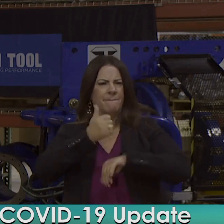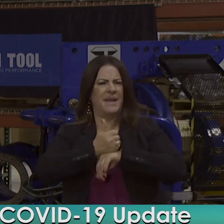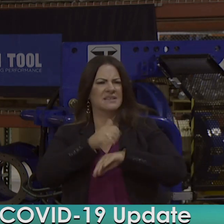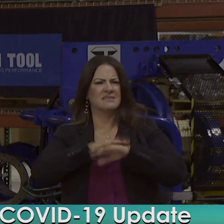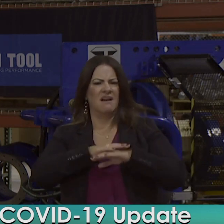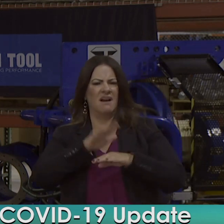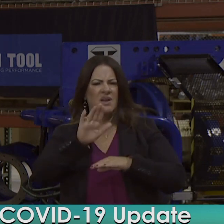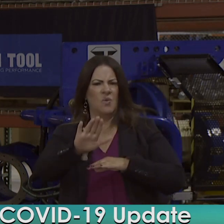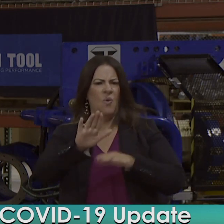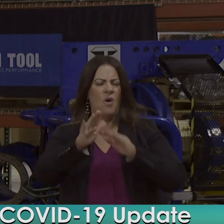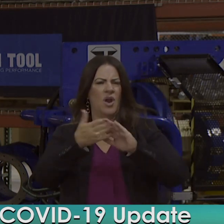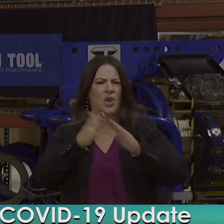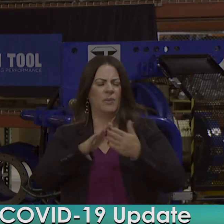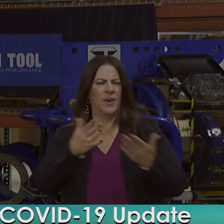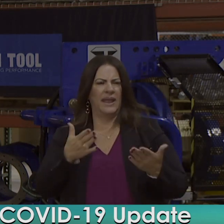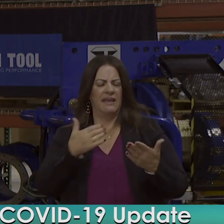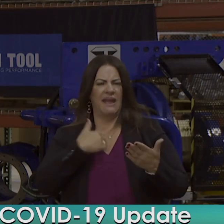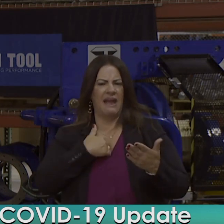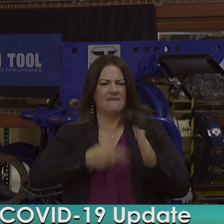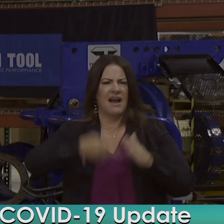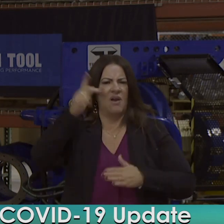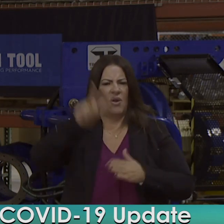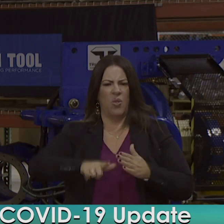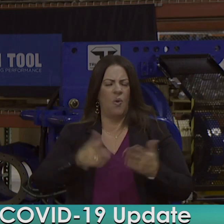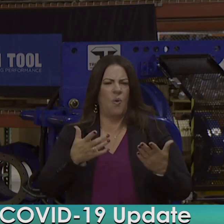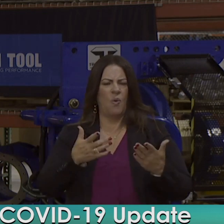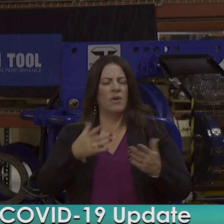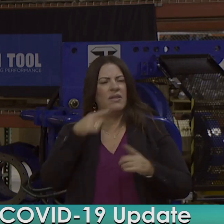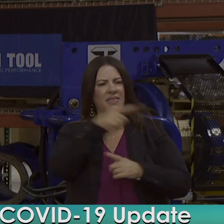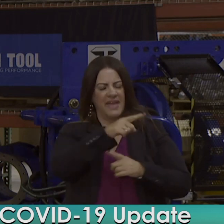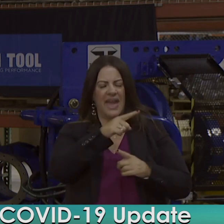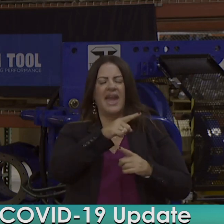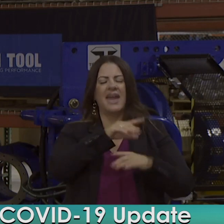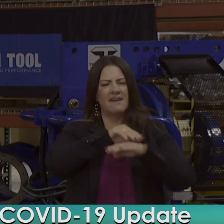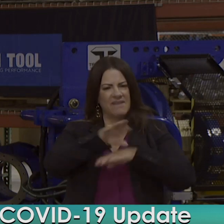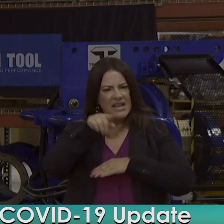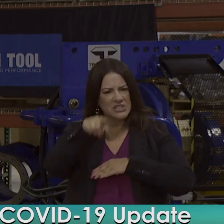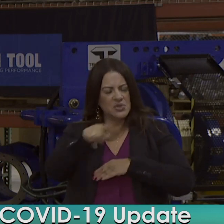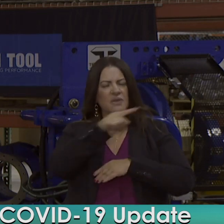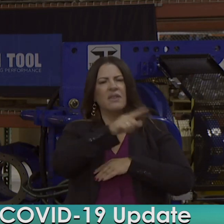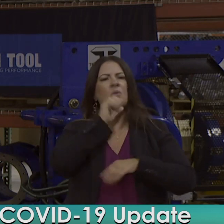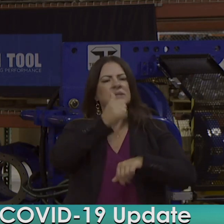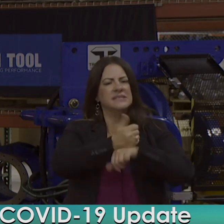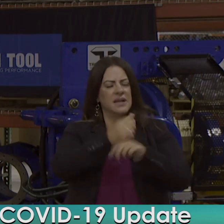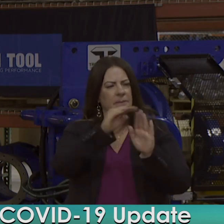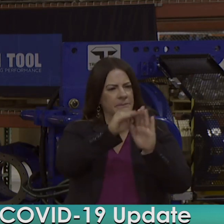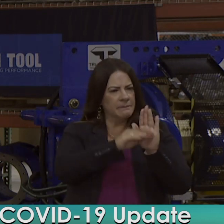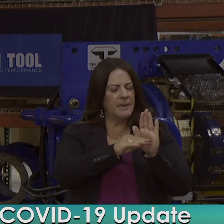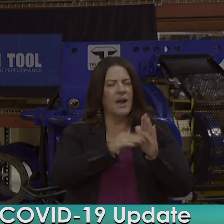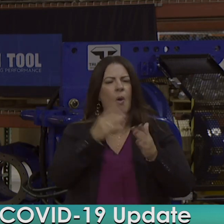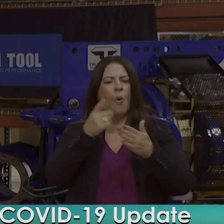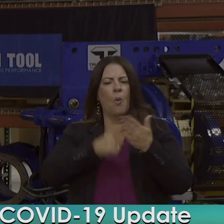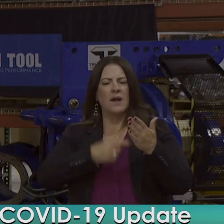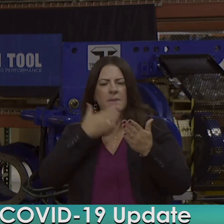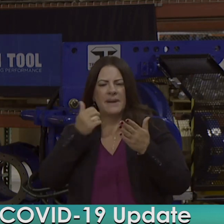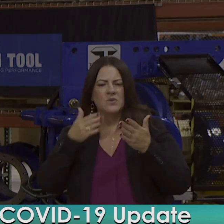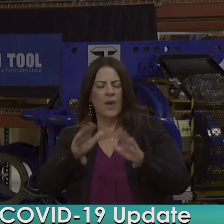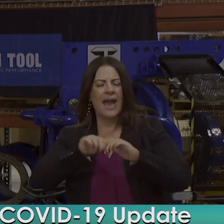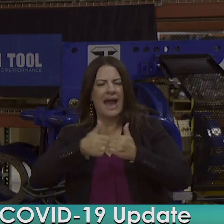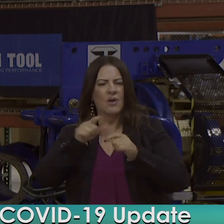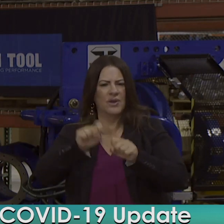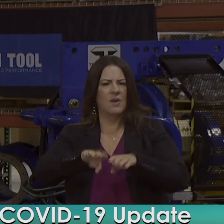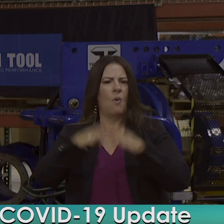out information and guidance at the local level and monitor their success as it relates to safely reopening. You've